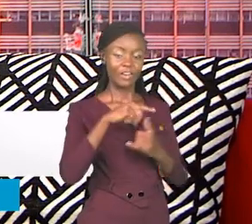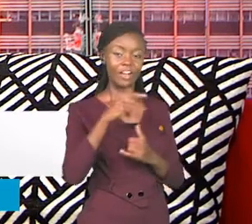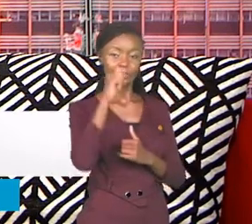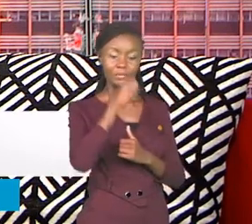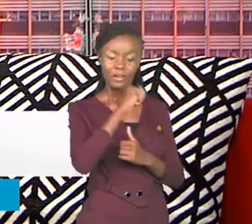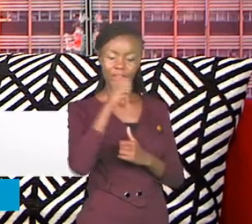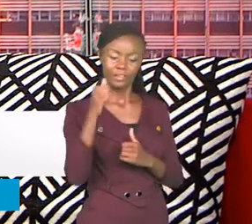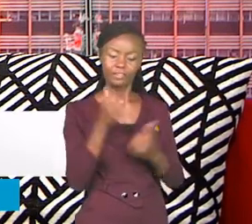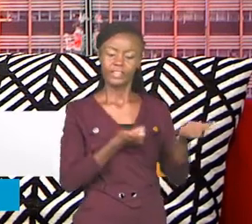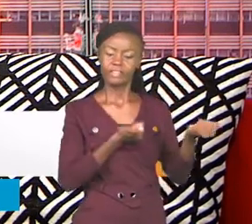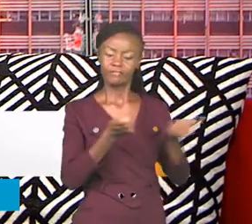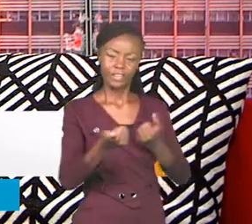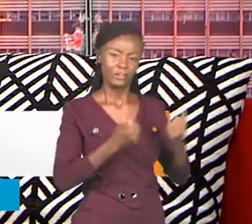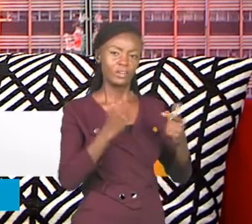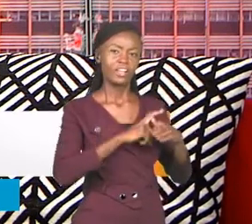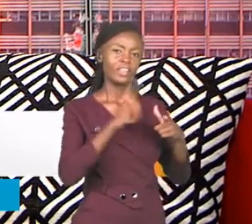up.